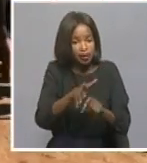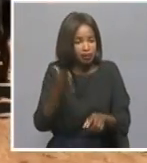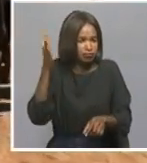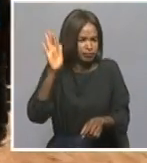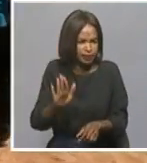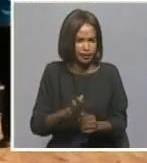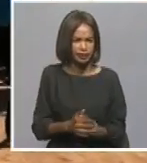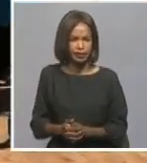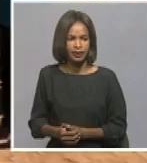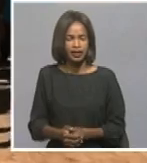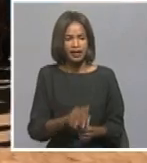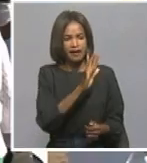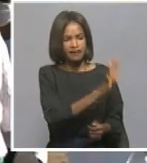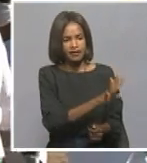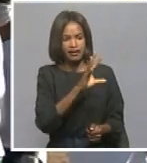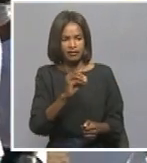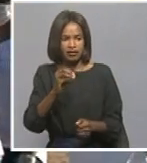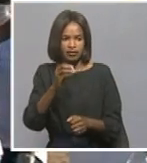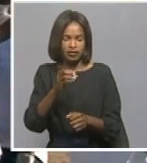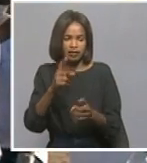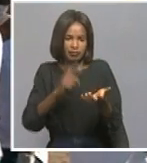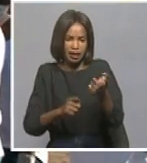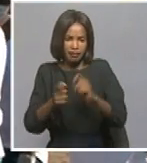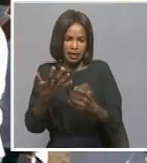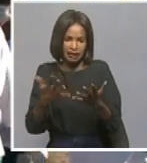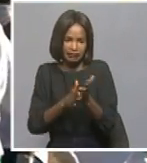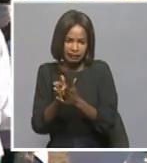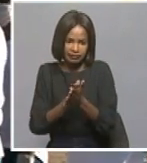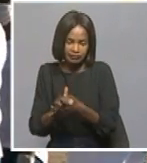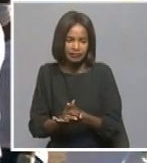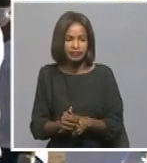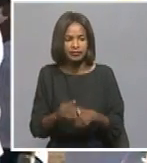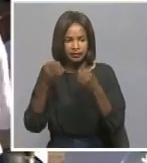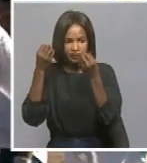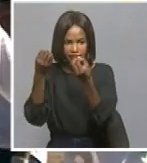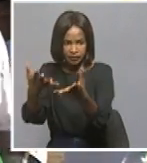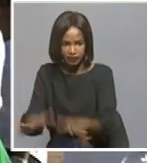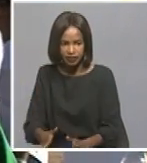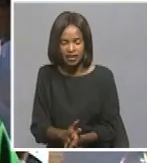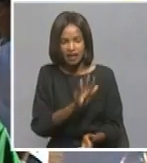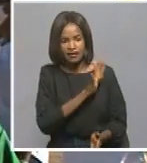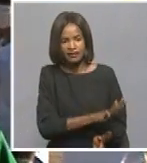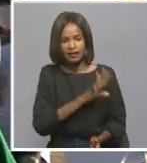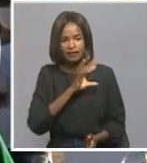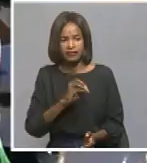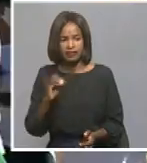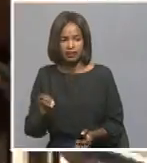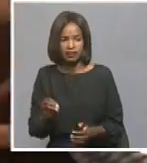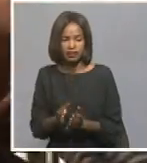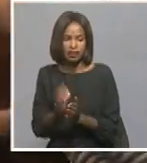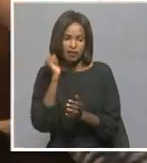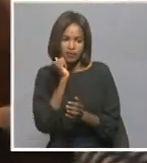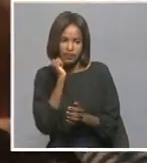give out 500 bottles of hand sanitizer, our own mix, and 500 small bars of